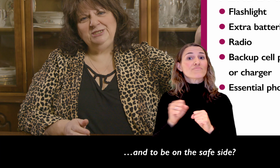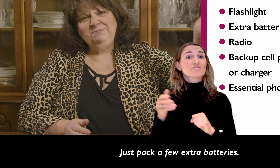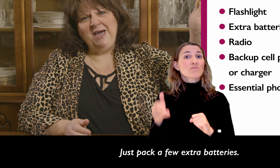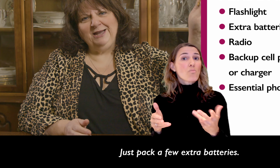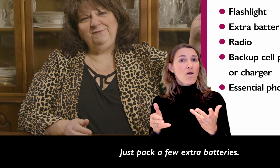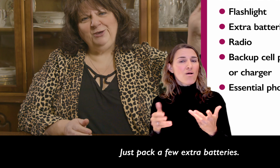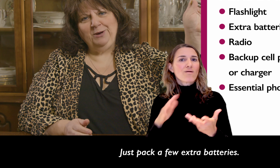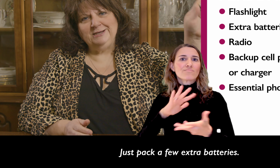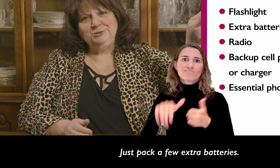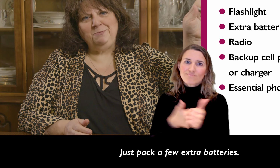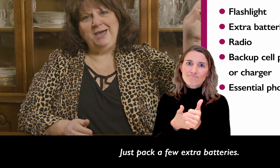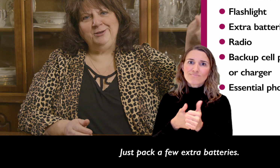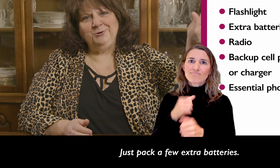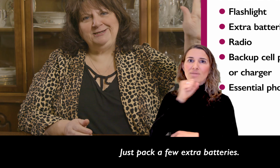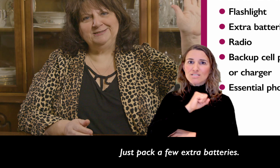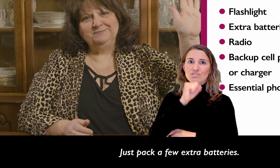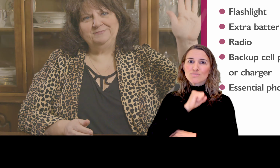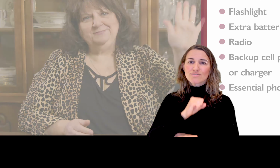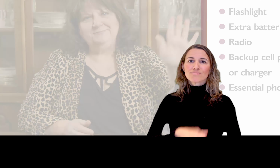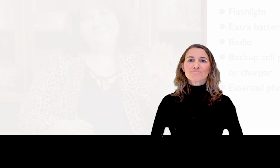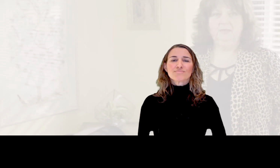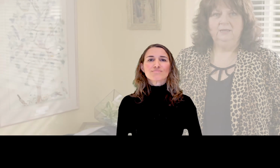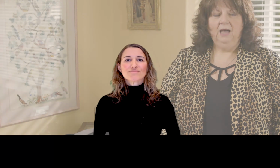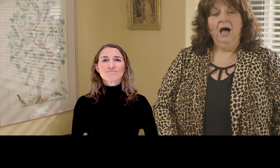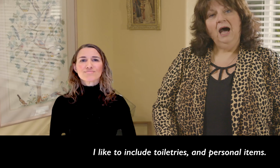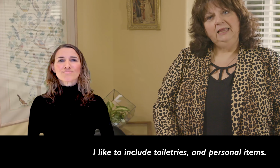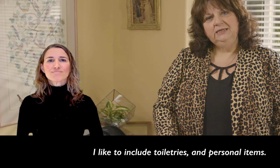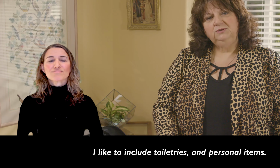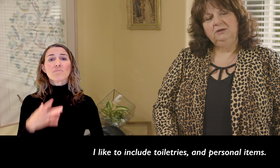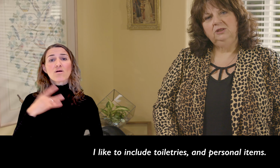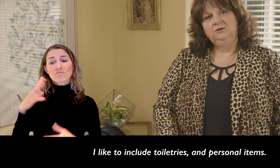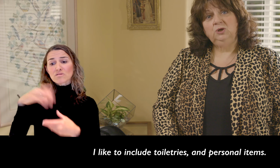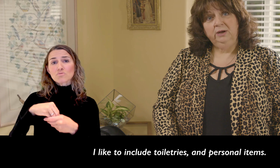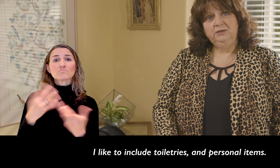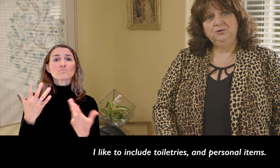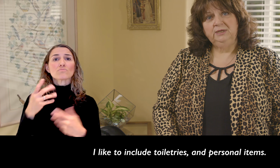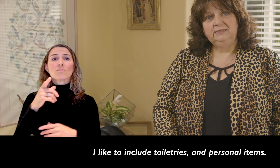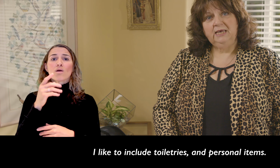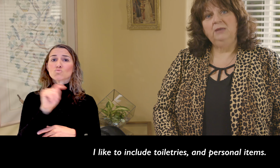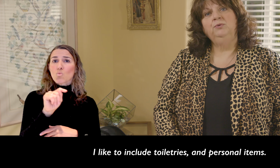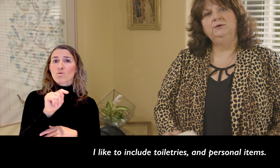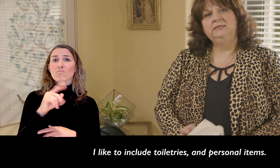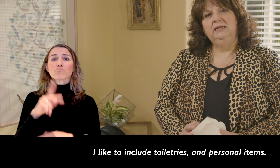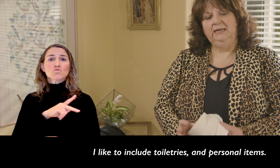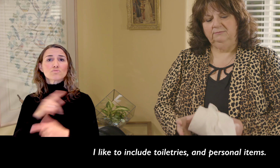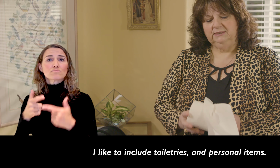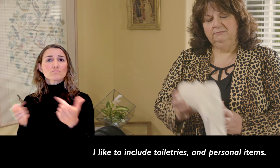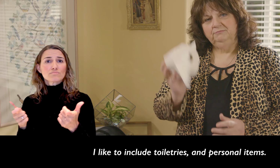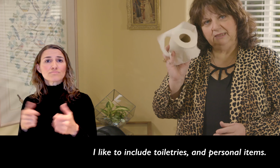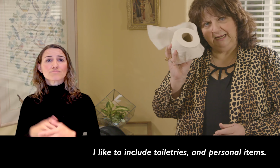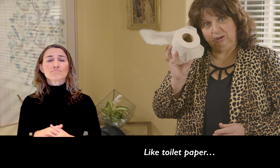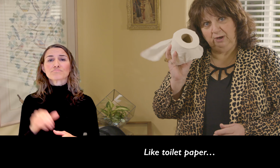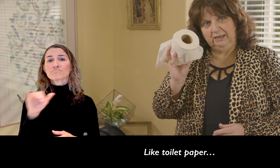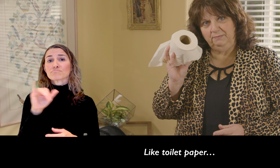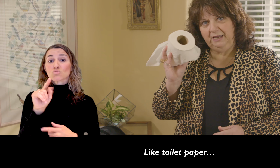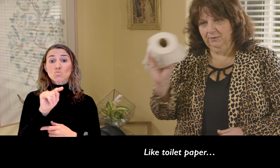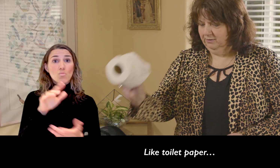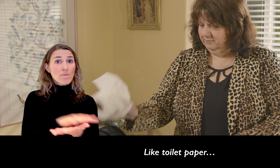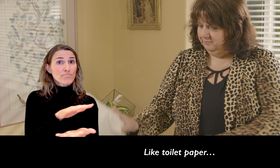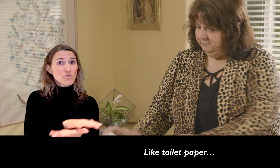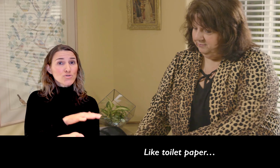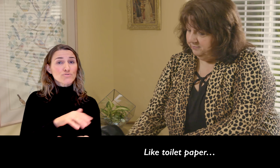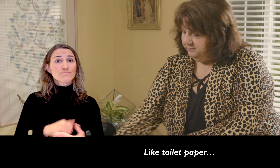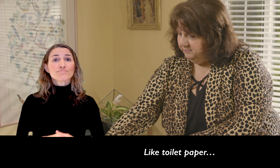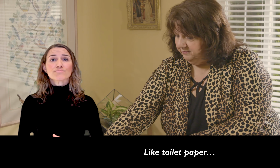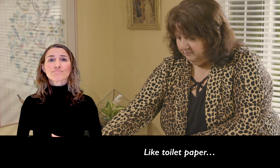side, just pack a few extra batteries. I like to include toiletries and personal items like toilet